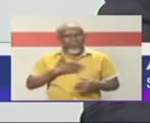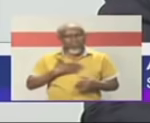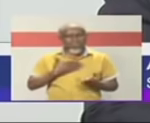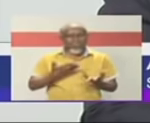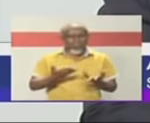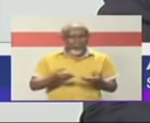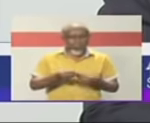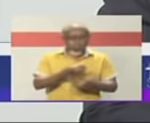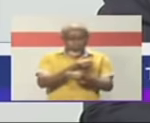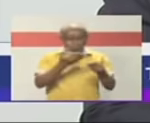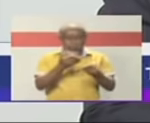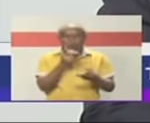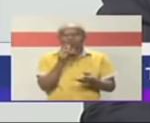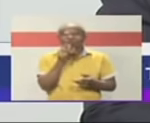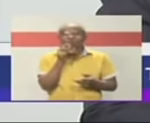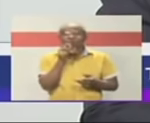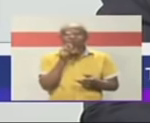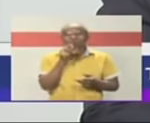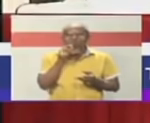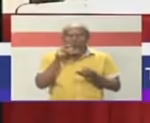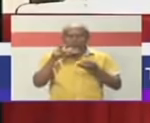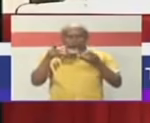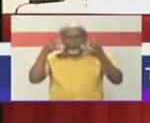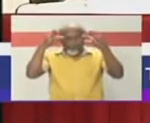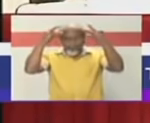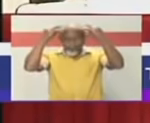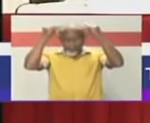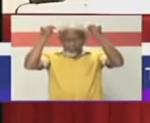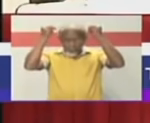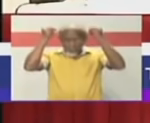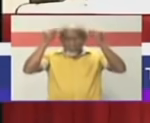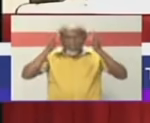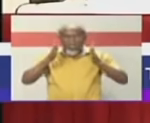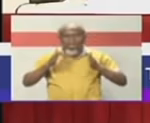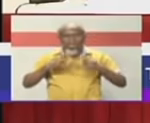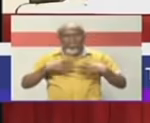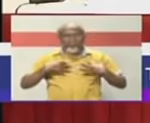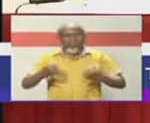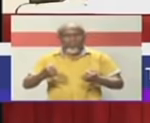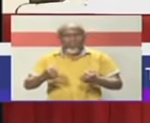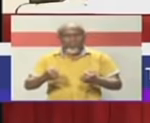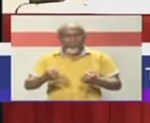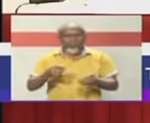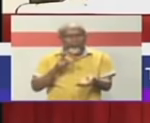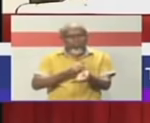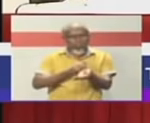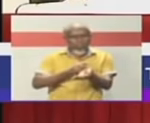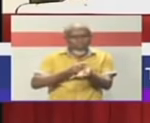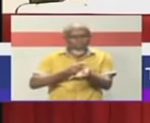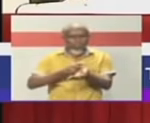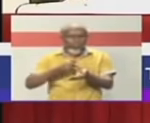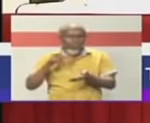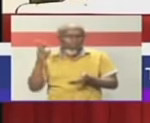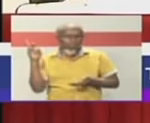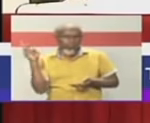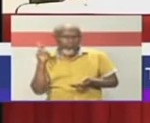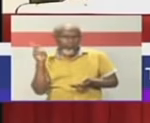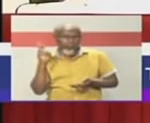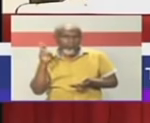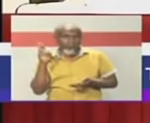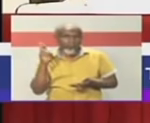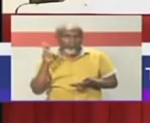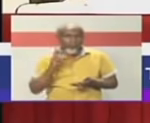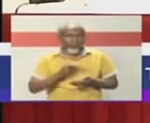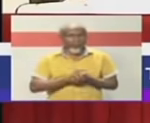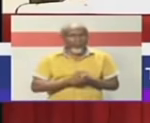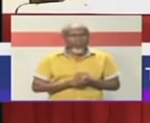of presenters, the Honourable Terrence Deyalsingh, Minister of Health, Dr. Miriam Abdul-Richards, Principal Medical Officer, Ministry